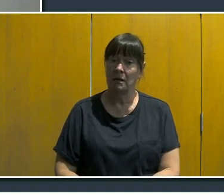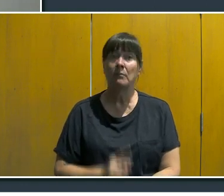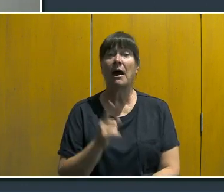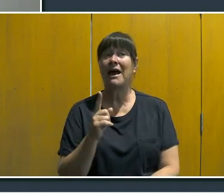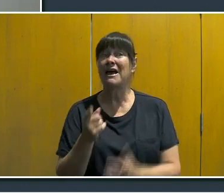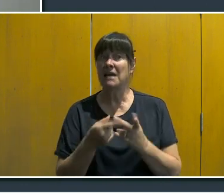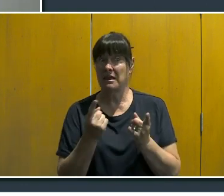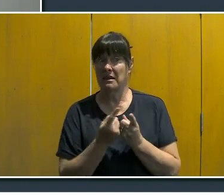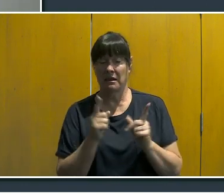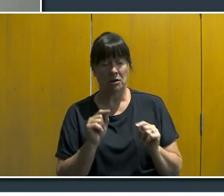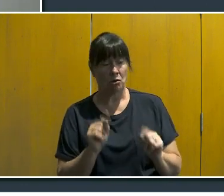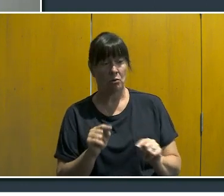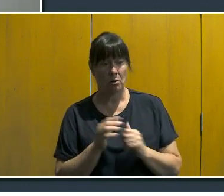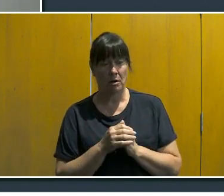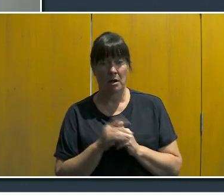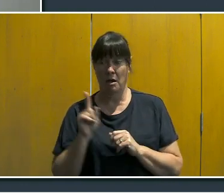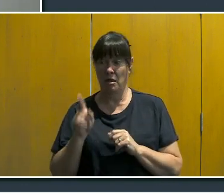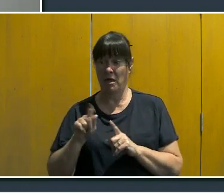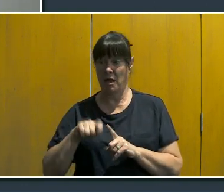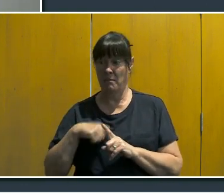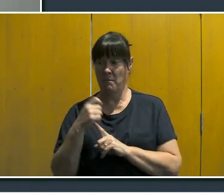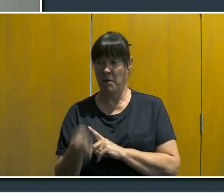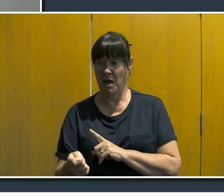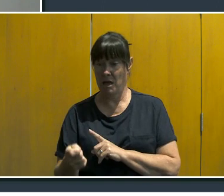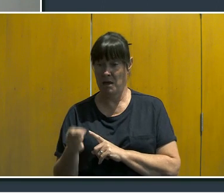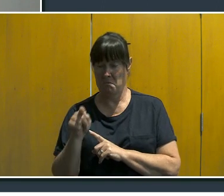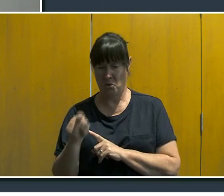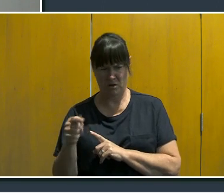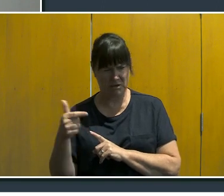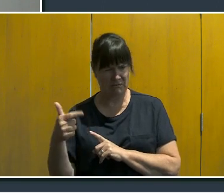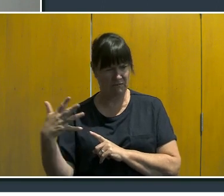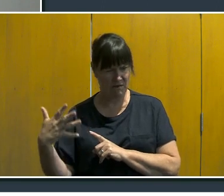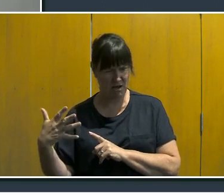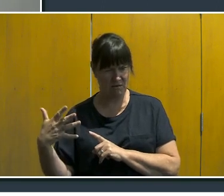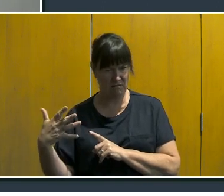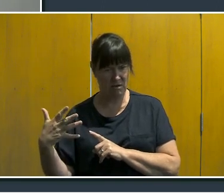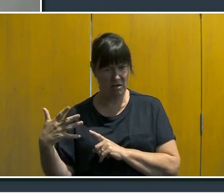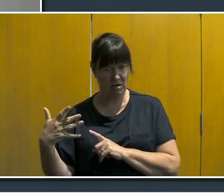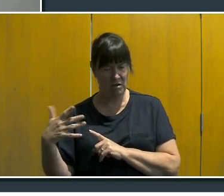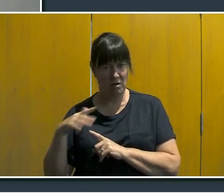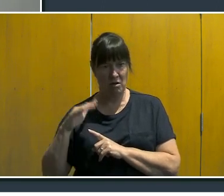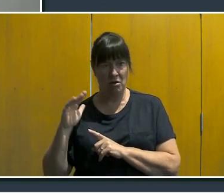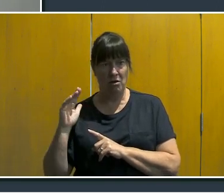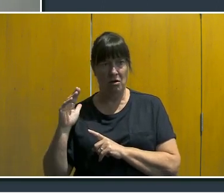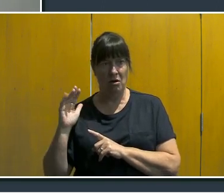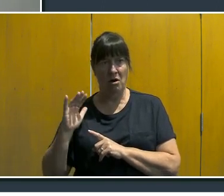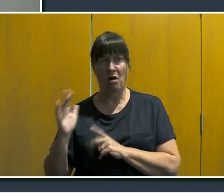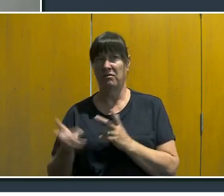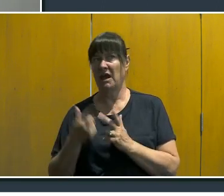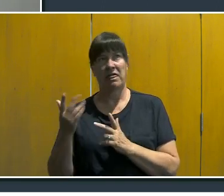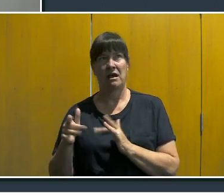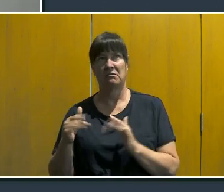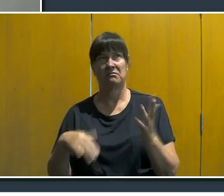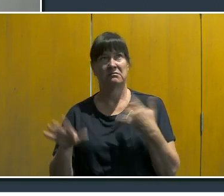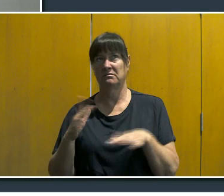other things that they do is they only pay 0.75 of all the other. What do